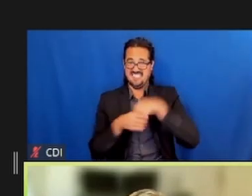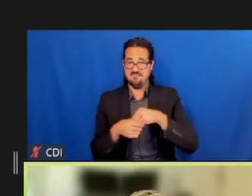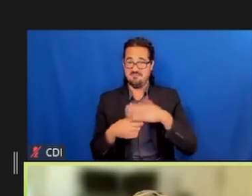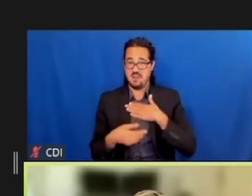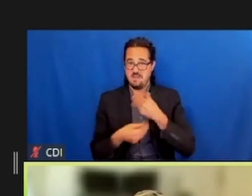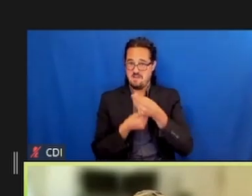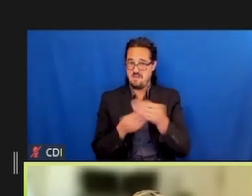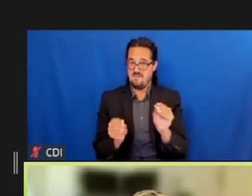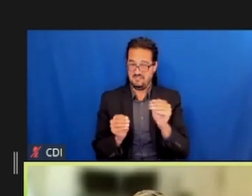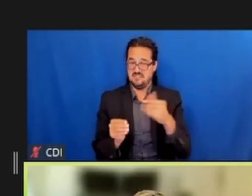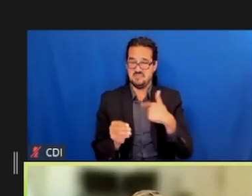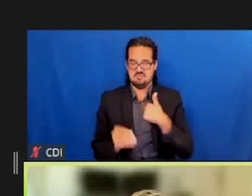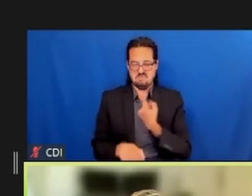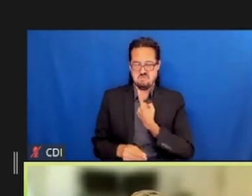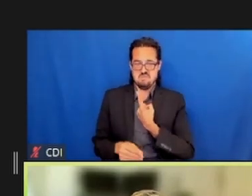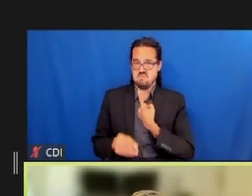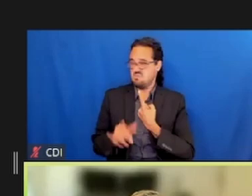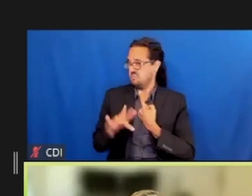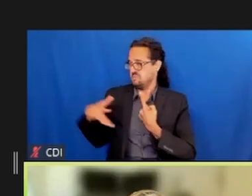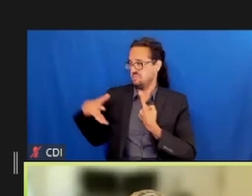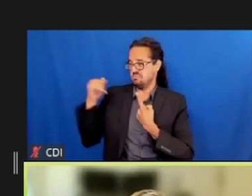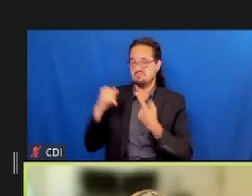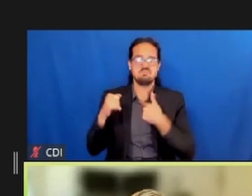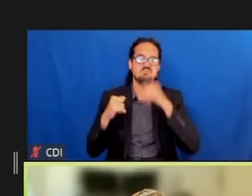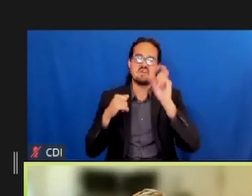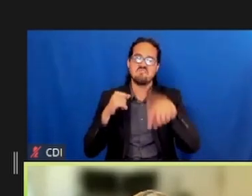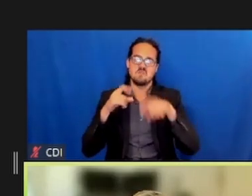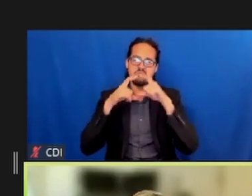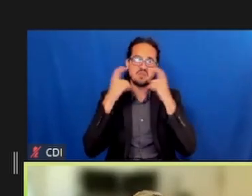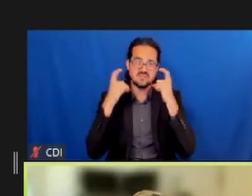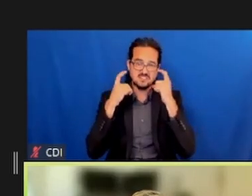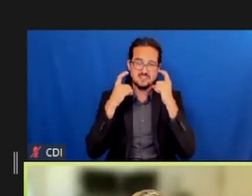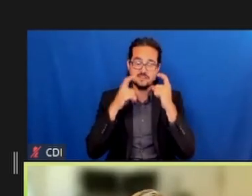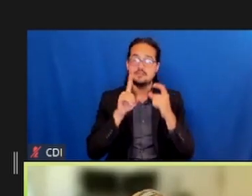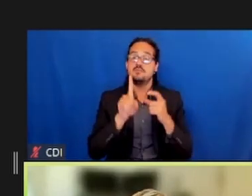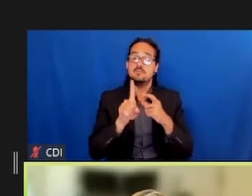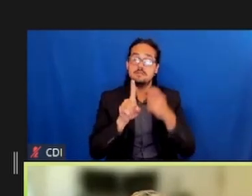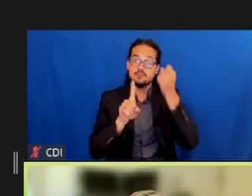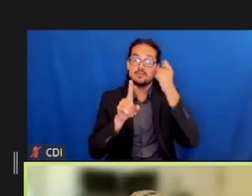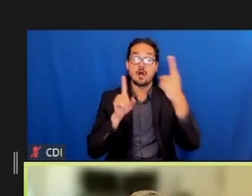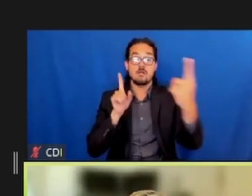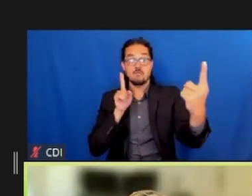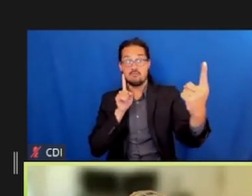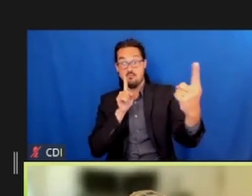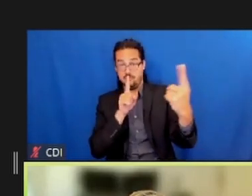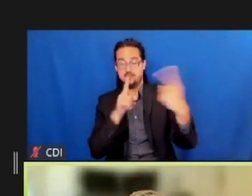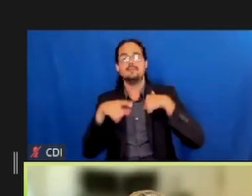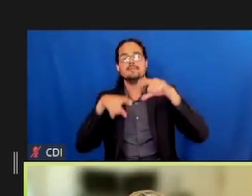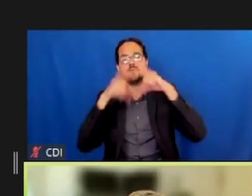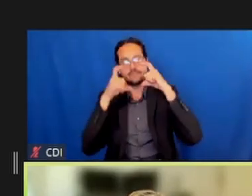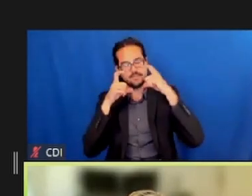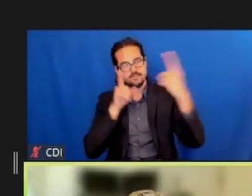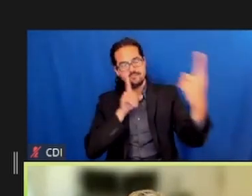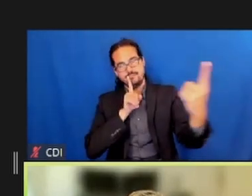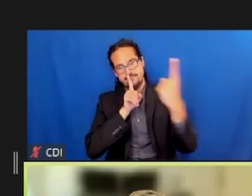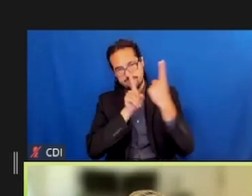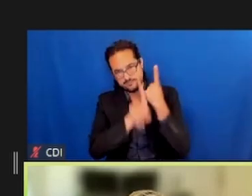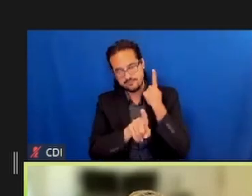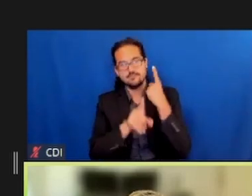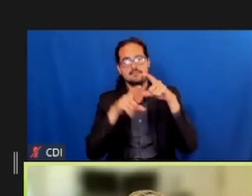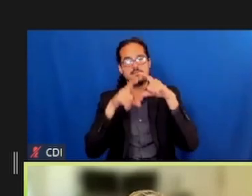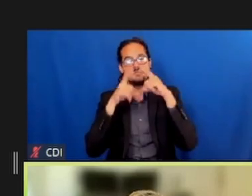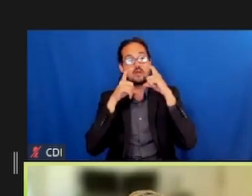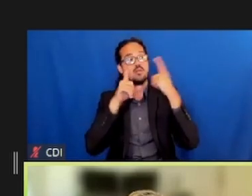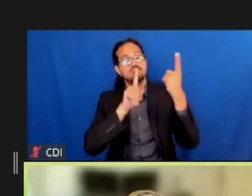wear masks and eye protection when we're in in-person encounters. Symptom screening we just talked about. We are also symptom screened when employees